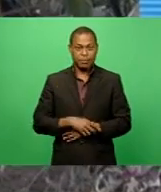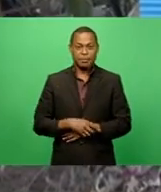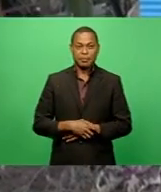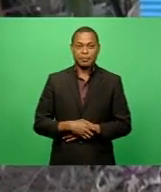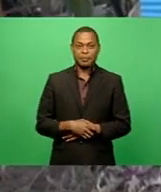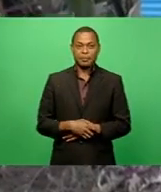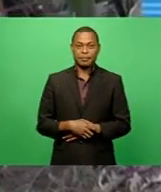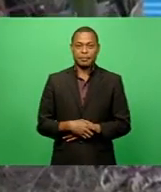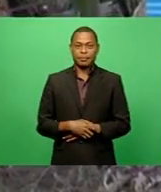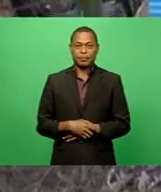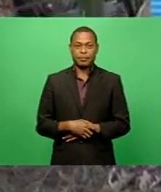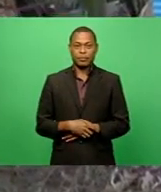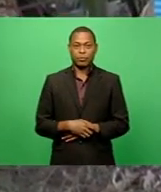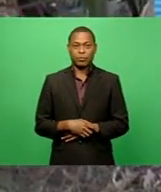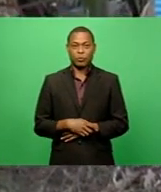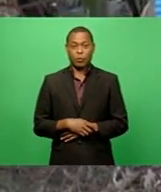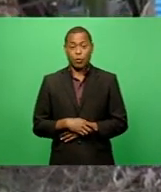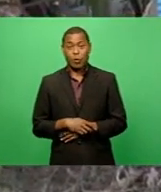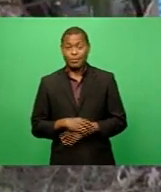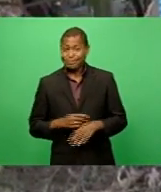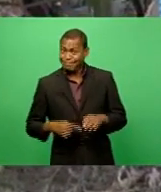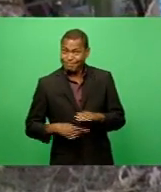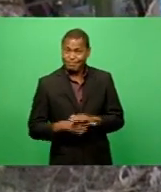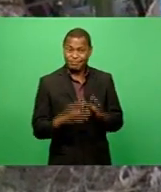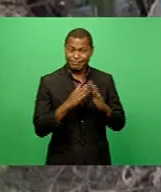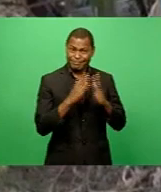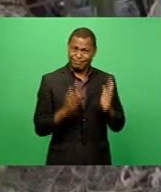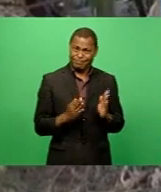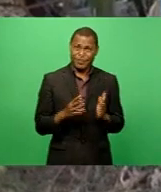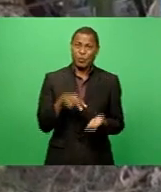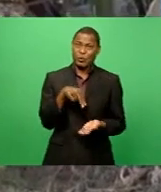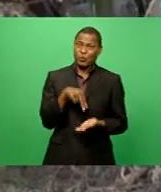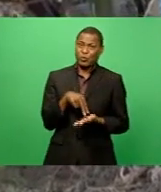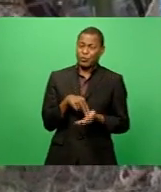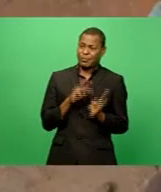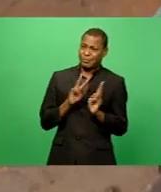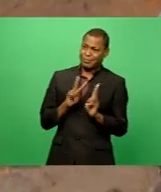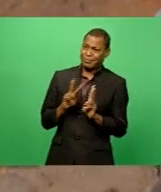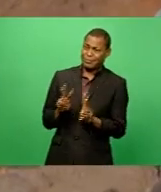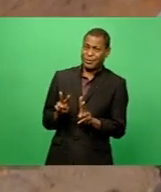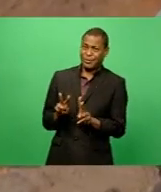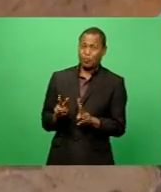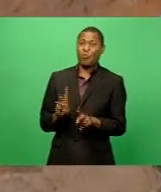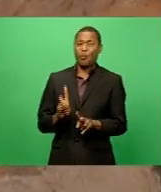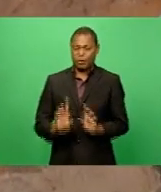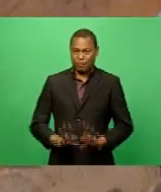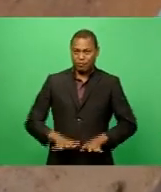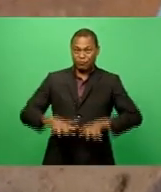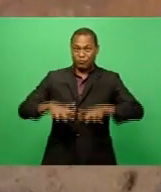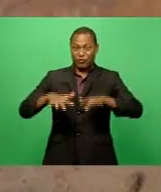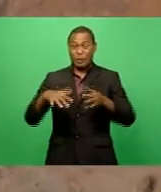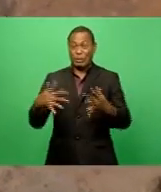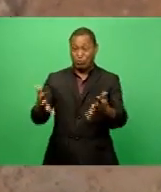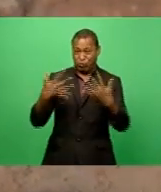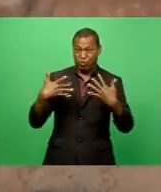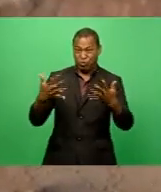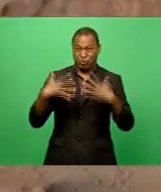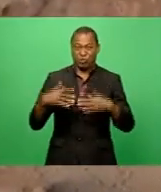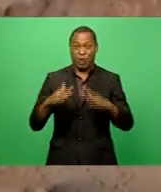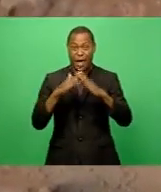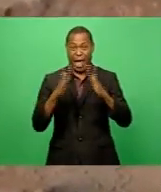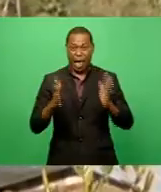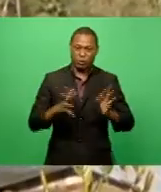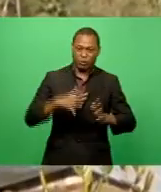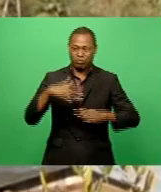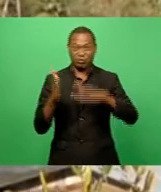We took shelter in a house on top, and we stood helpless as we watched the strong currents of the floodwaters and winds tearing our house down and took